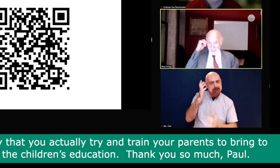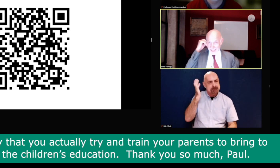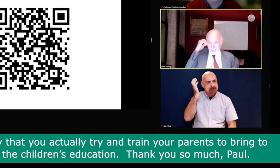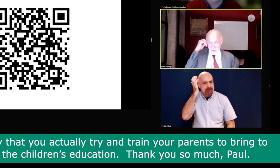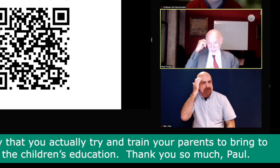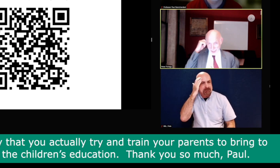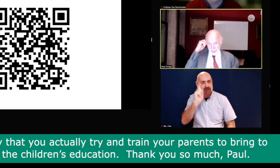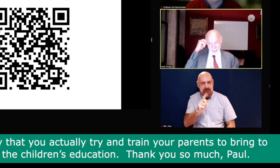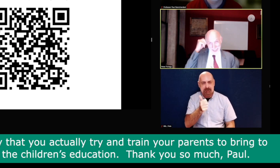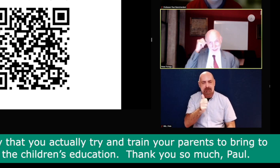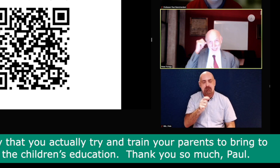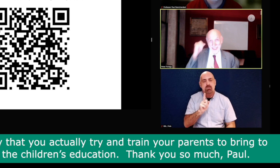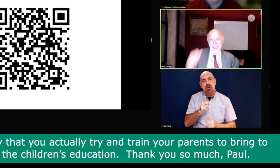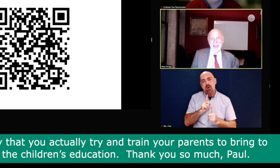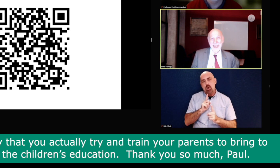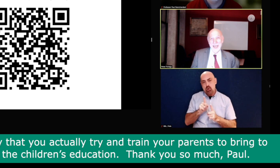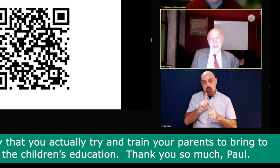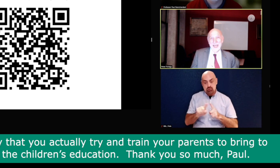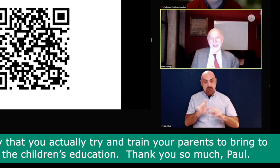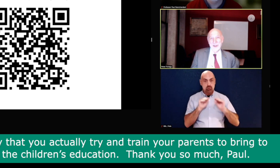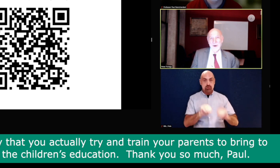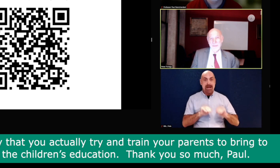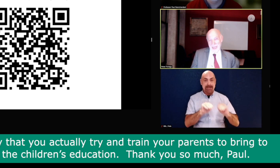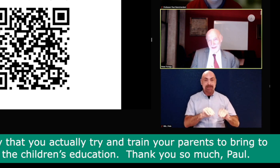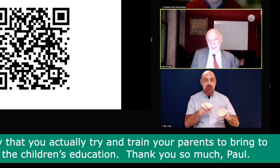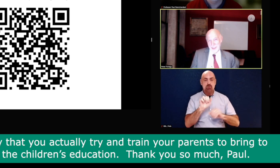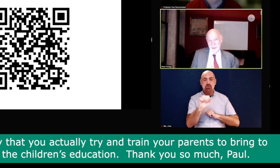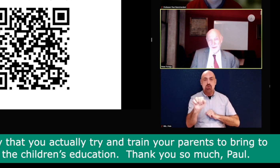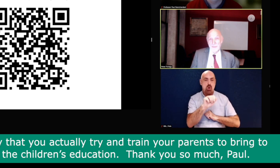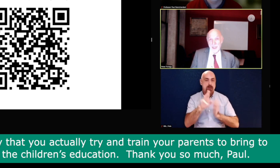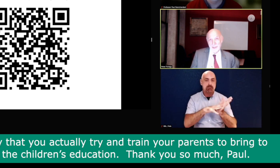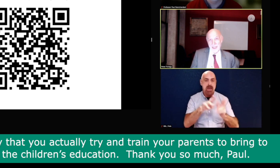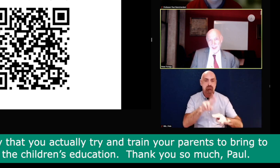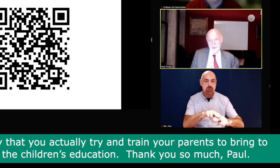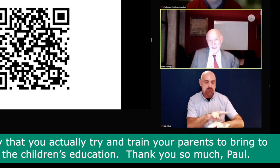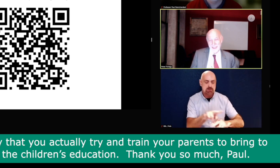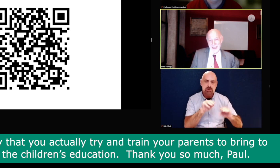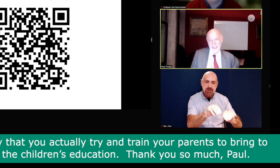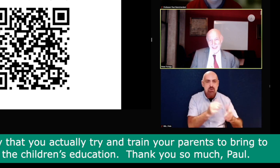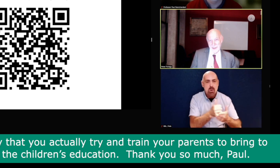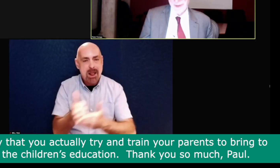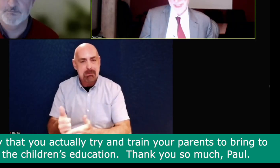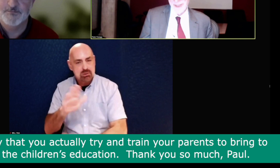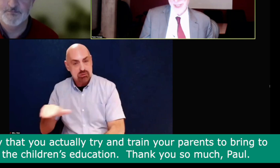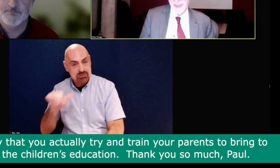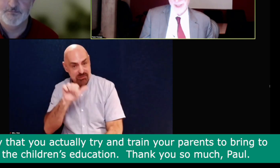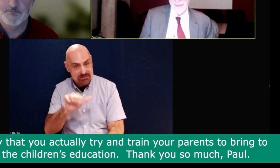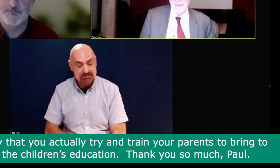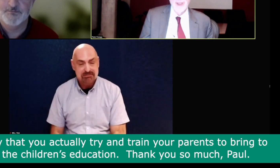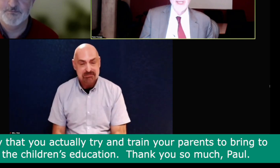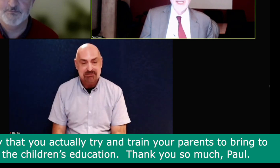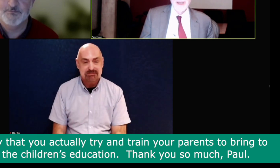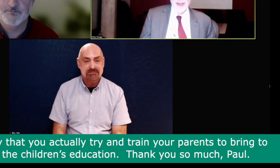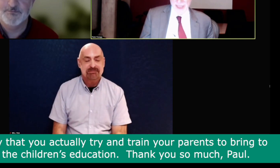sensitivity that you actually try and train your parents to bring to their children's